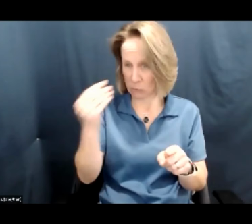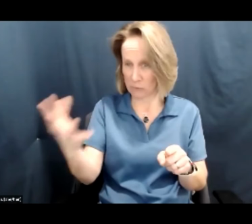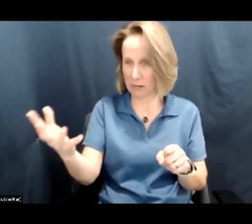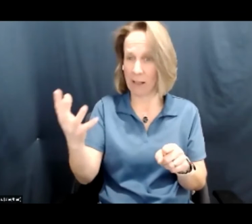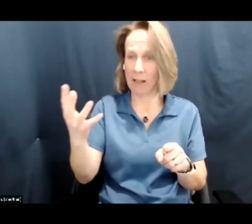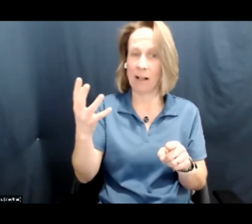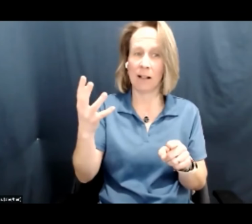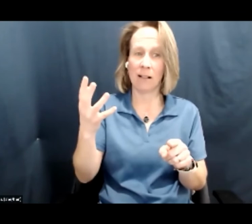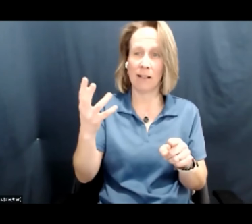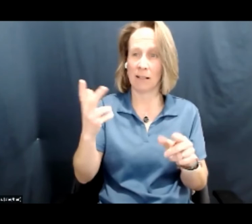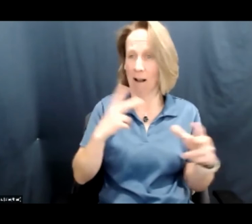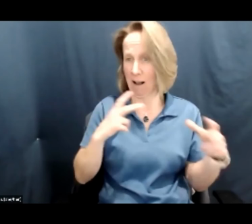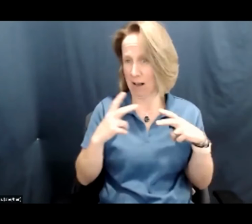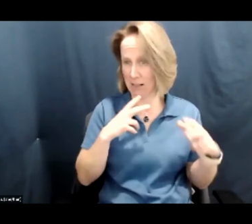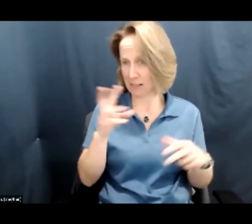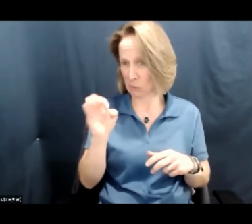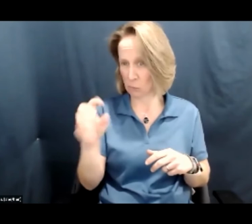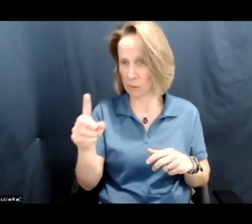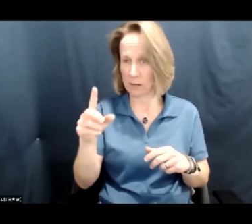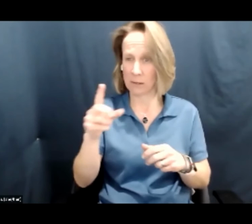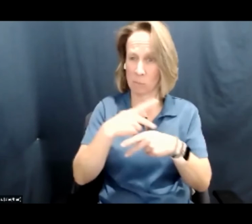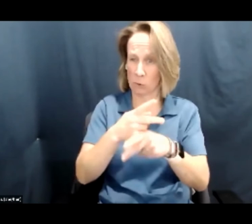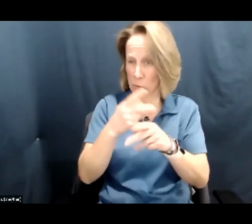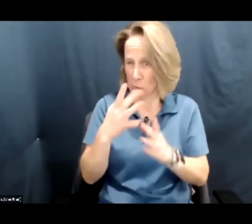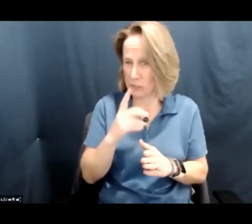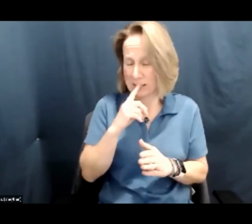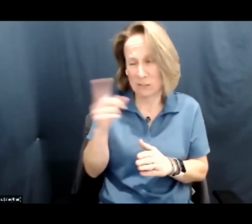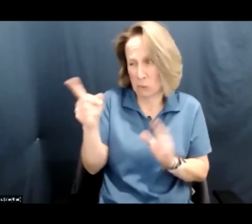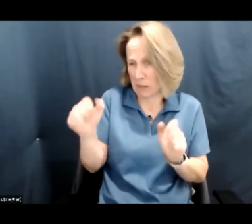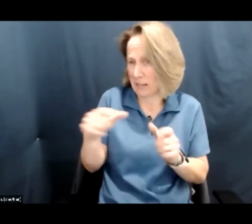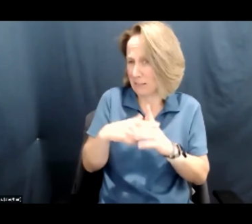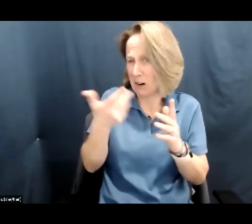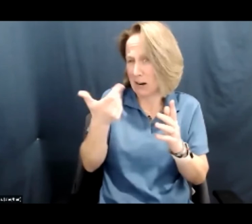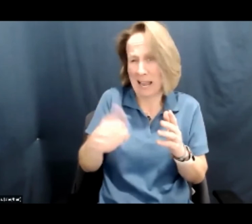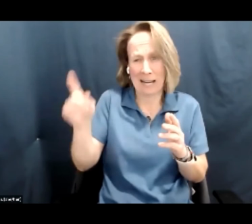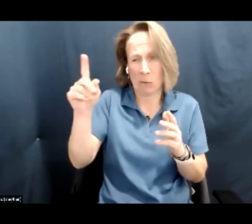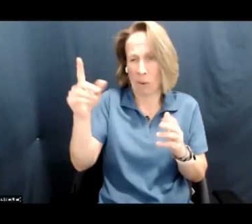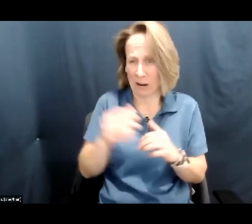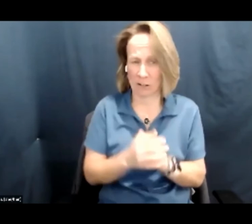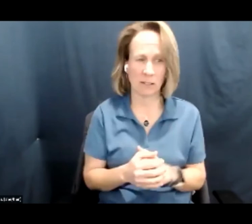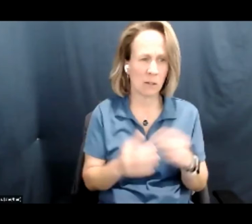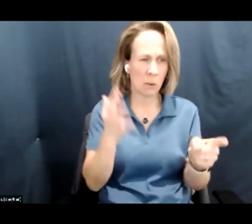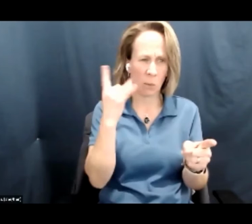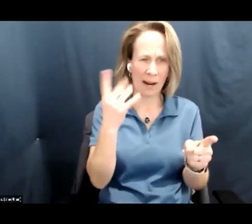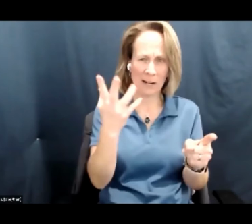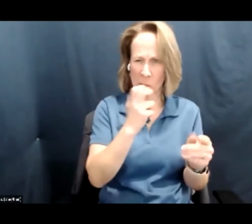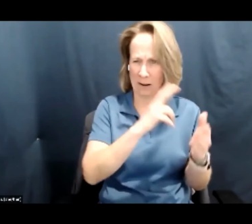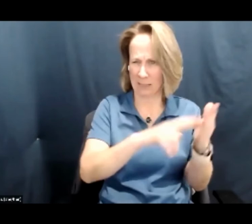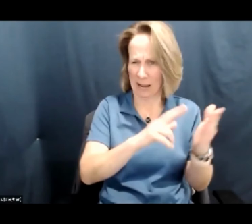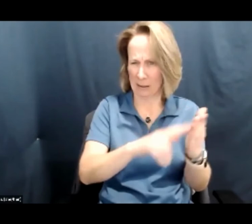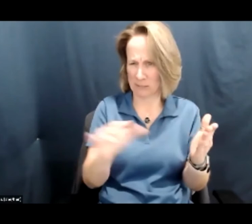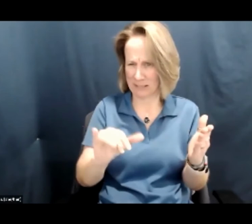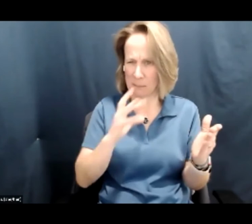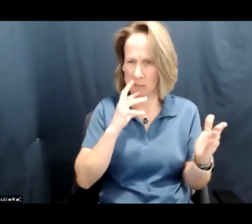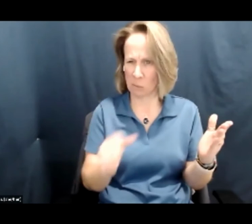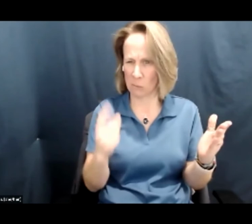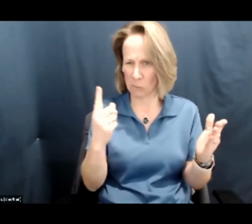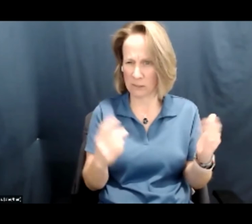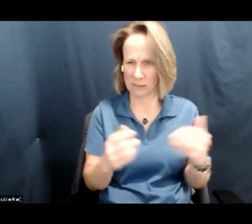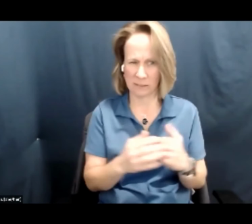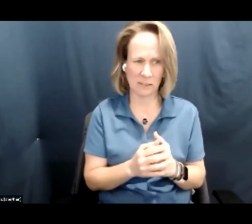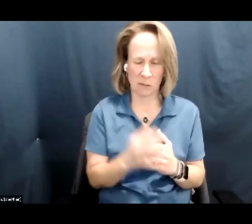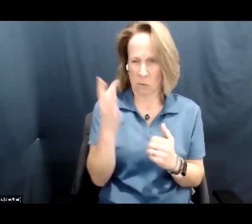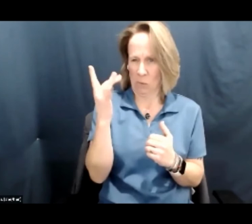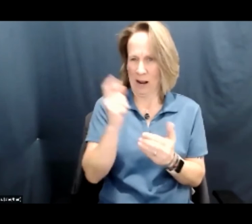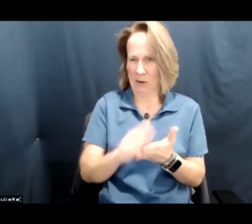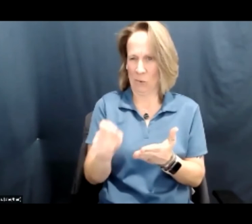Right. Why would you create a new world and give it the same limitations as the old one? Right. Like, why would you do that? Like, why would you write a fantasy, but